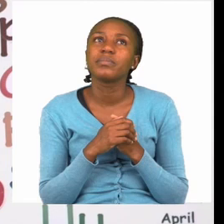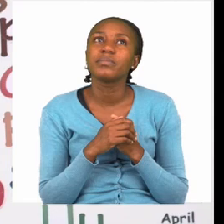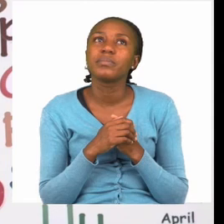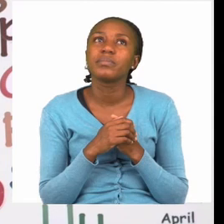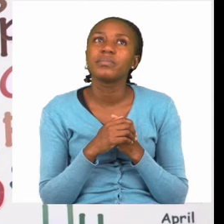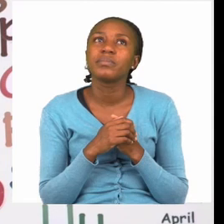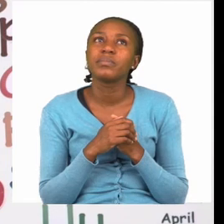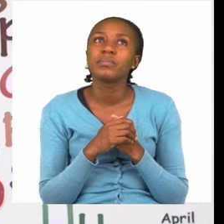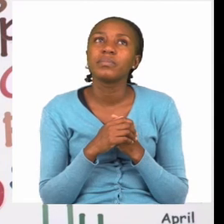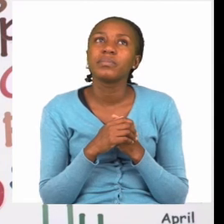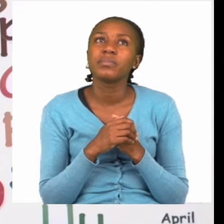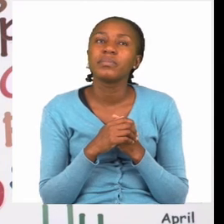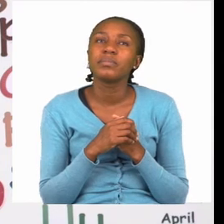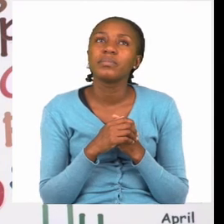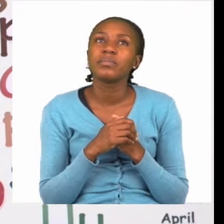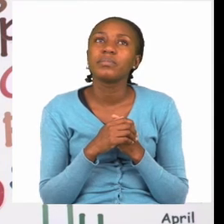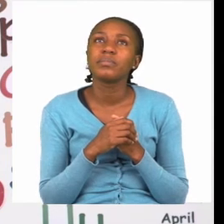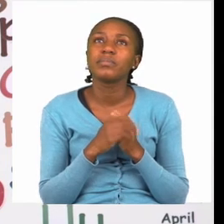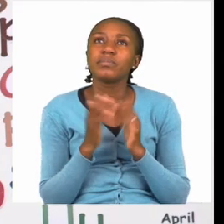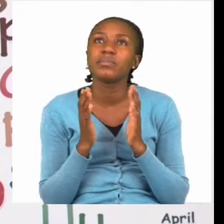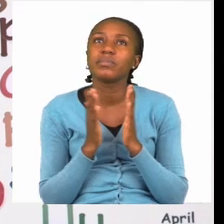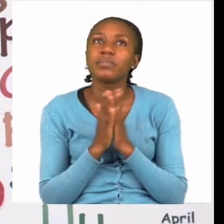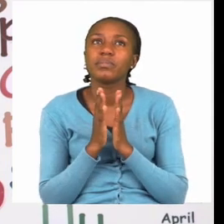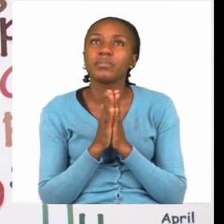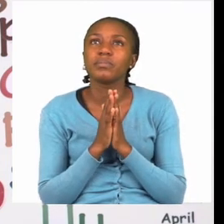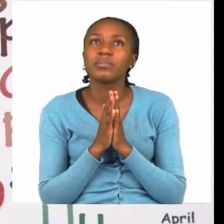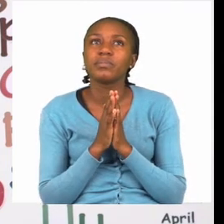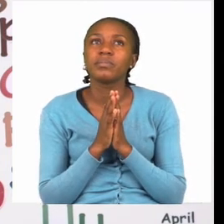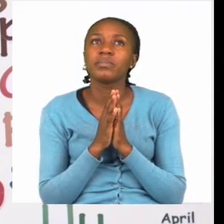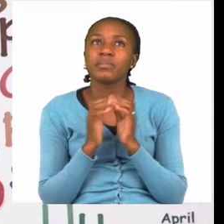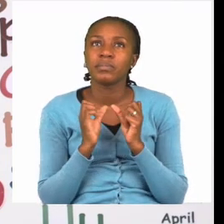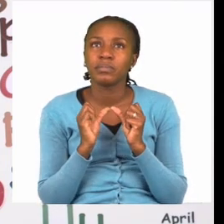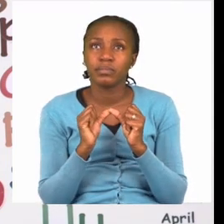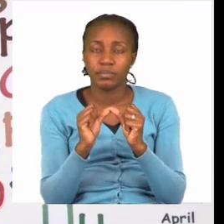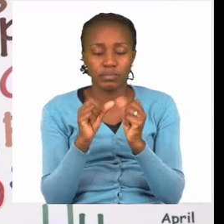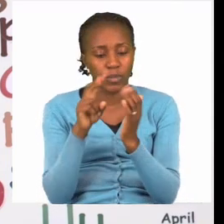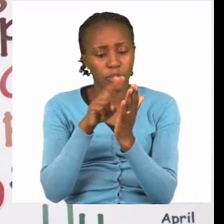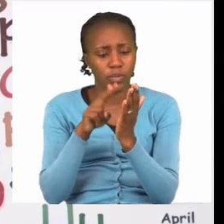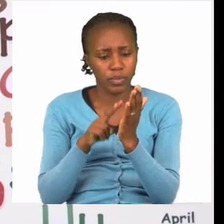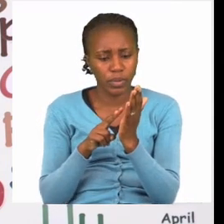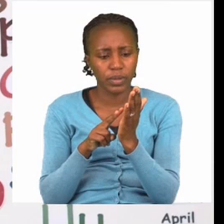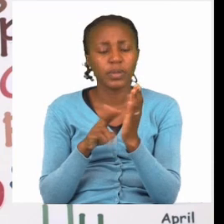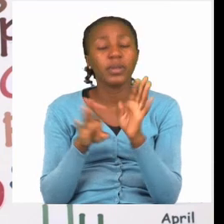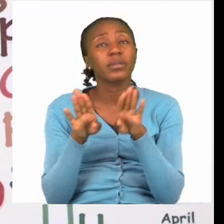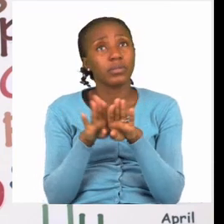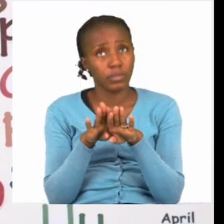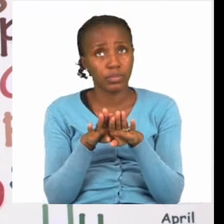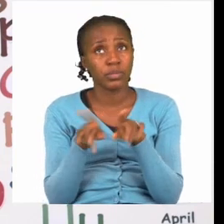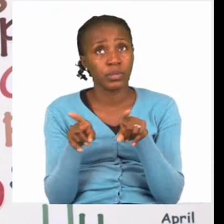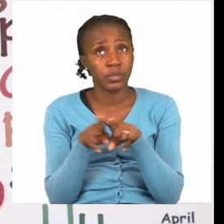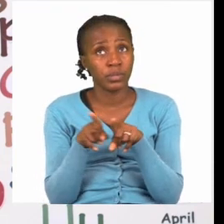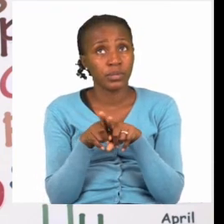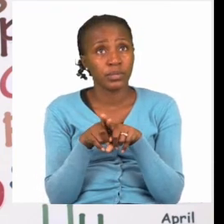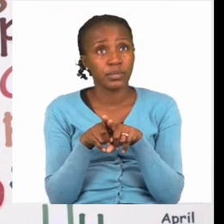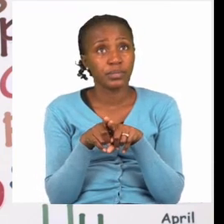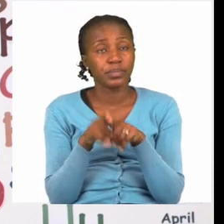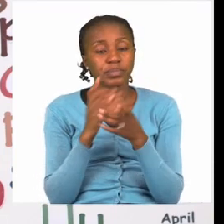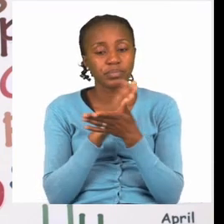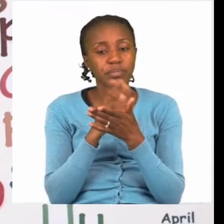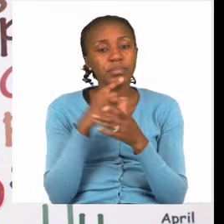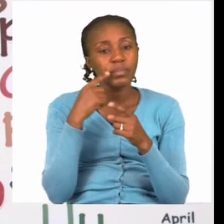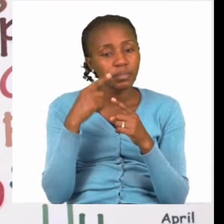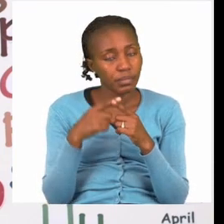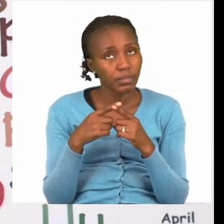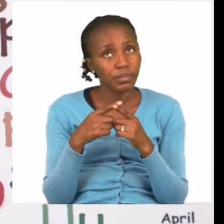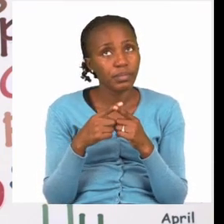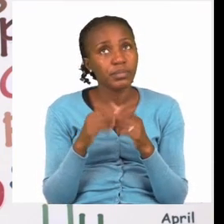everyone, you need to go ahead and read each instruction carefully, because for some of them you have to